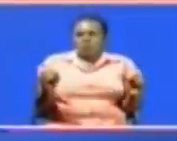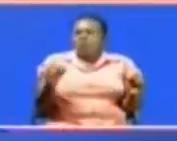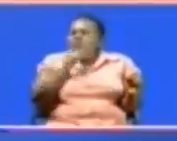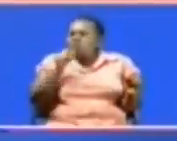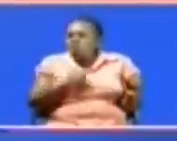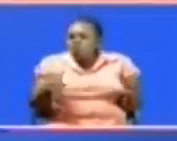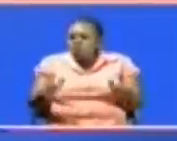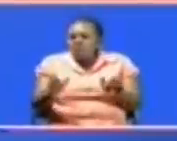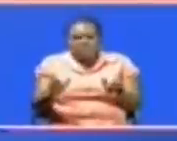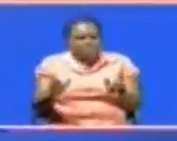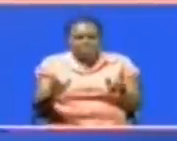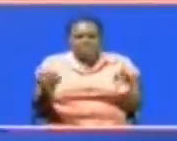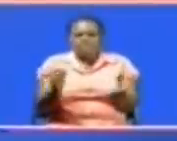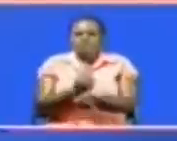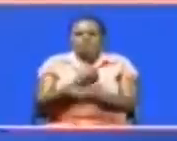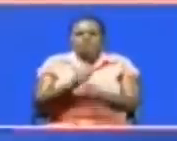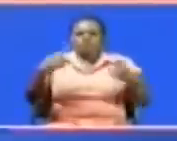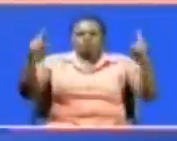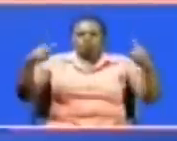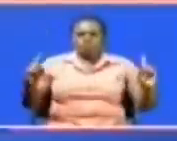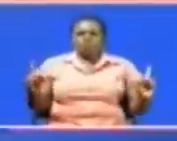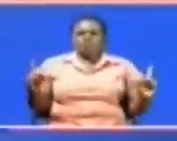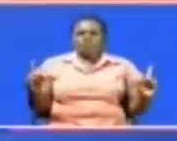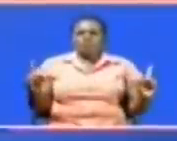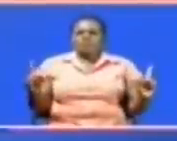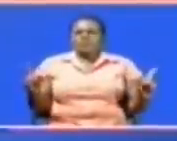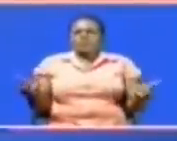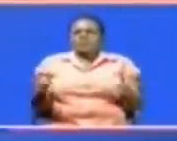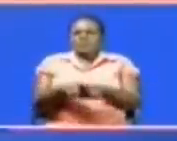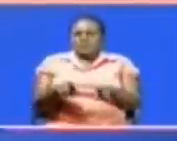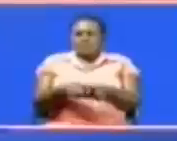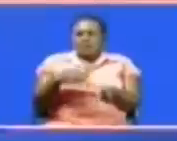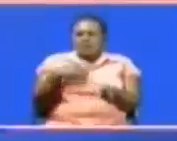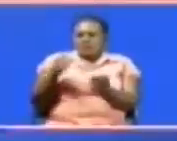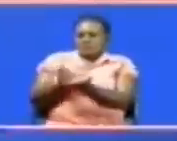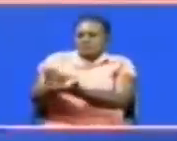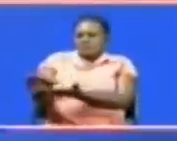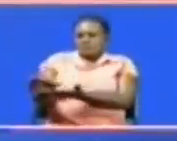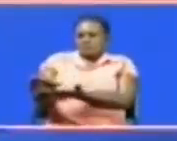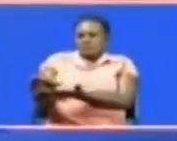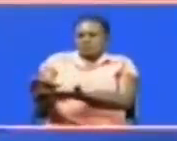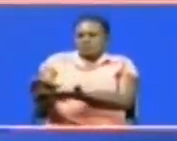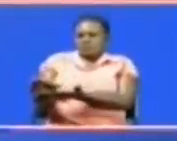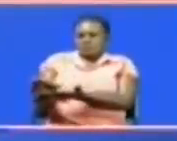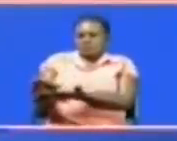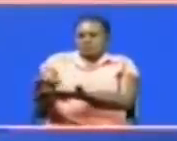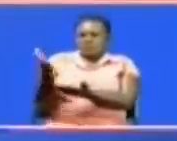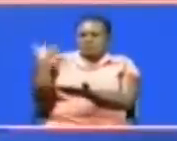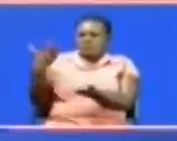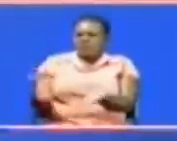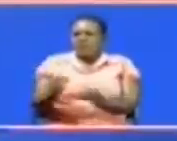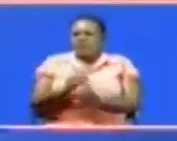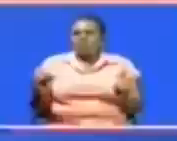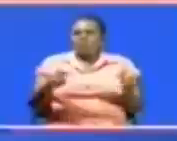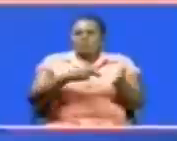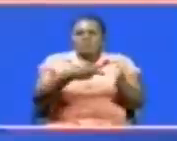formula, the outcomes will be completely different. And of course, the fact that there are allocations that were an outcome of the earlier formulae